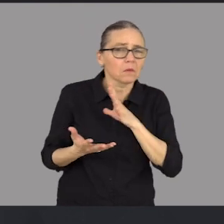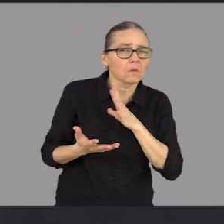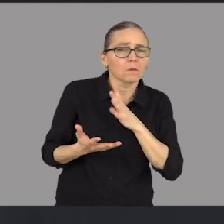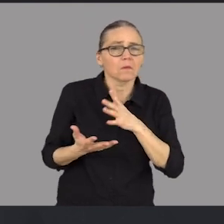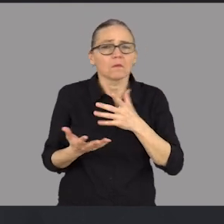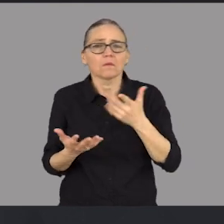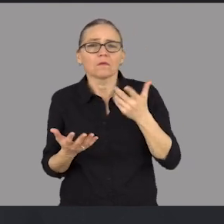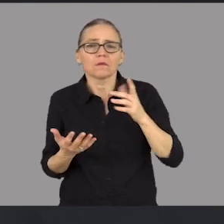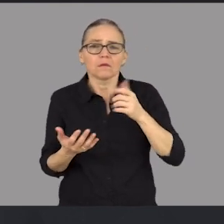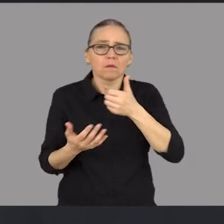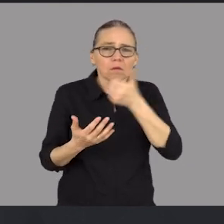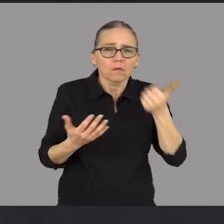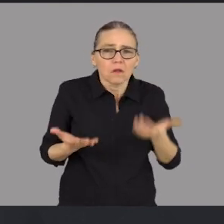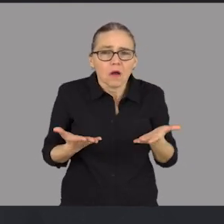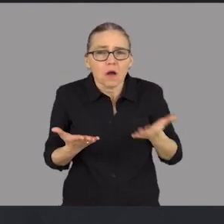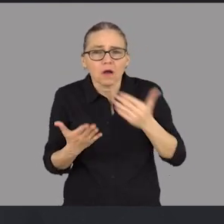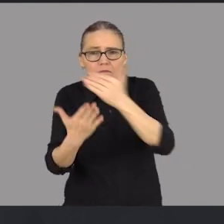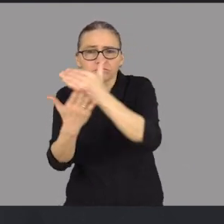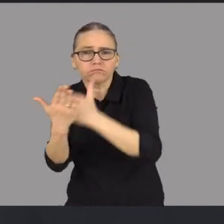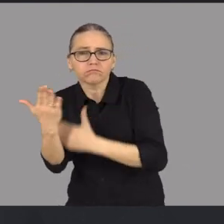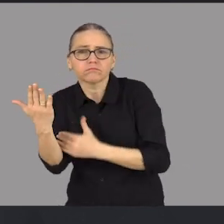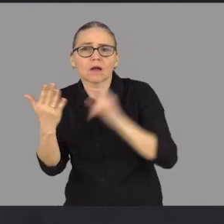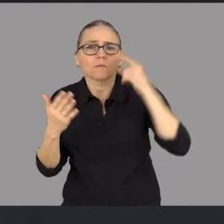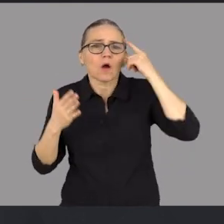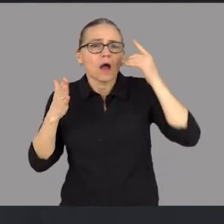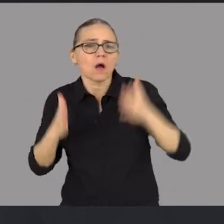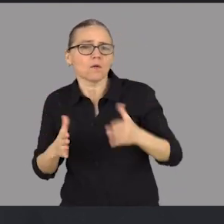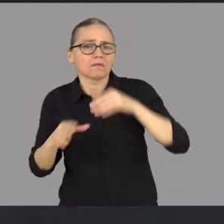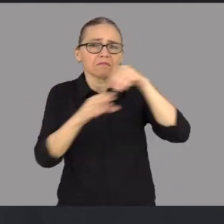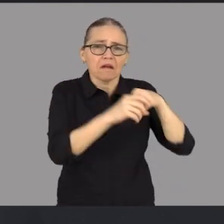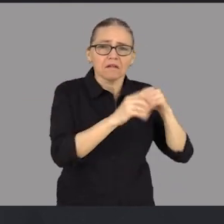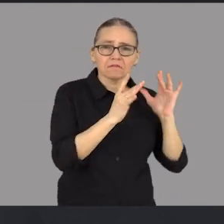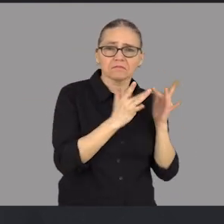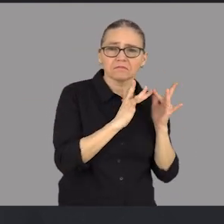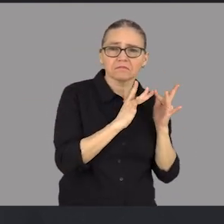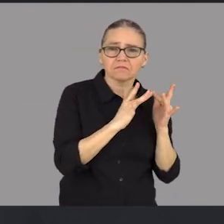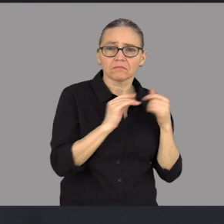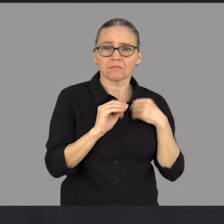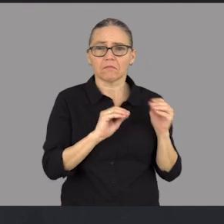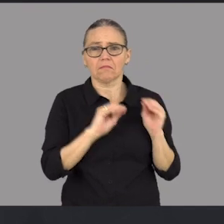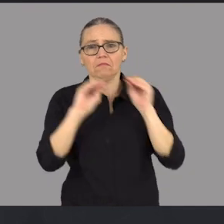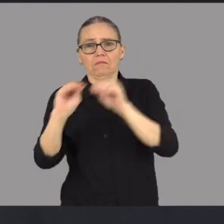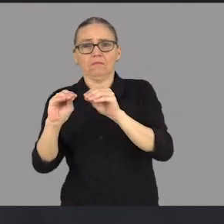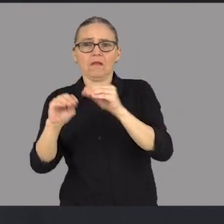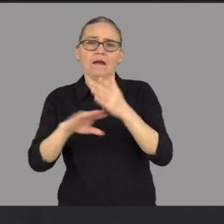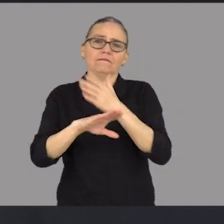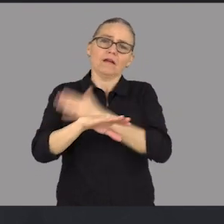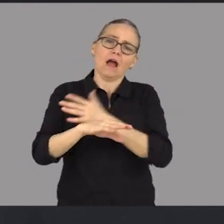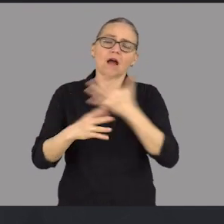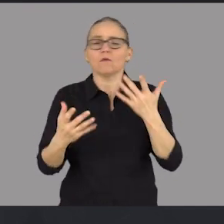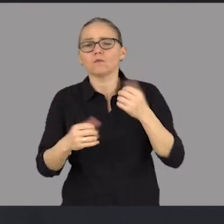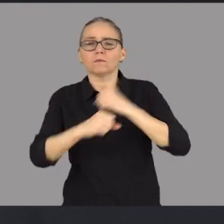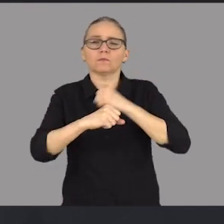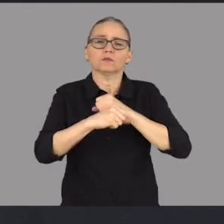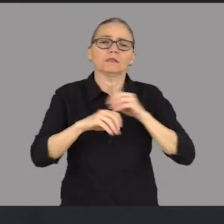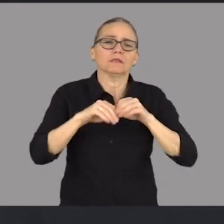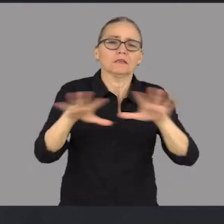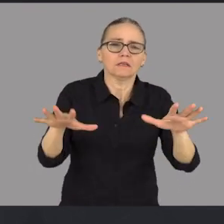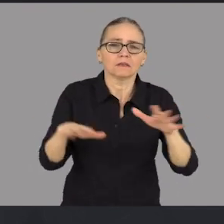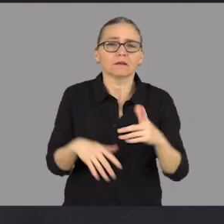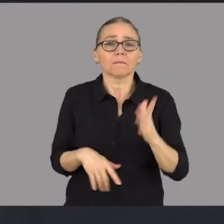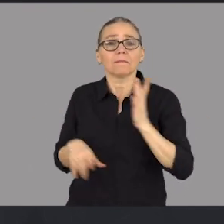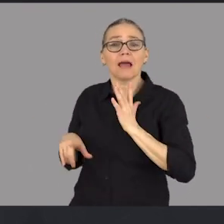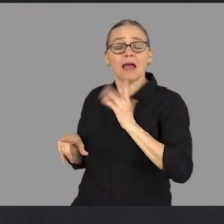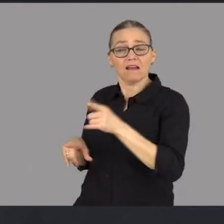region that happen to also be case members. I don't believe, Tanya, that there's currently an employer directory on our